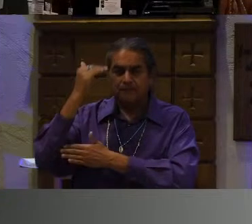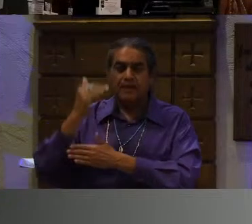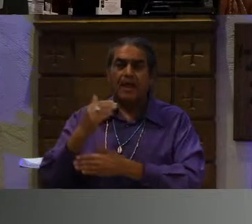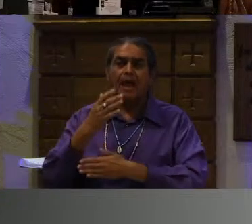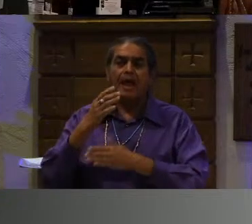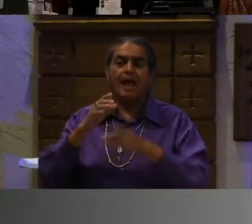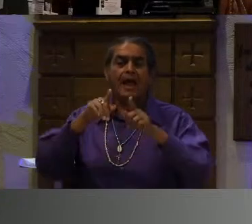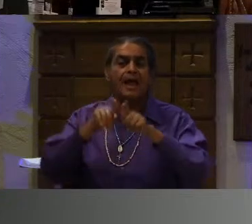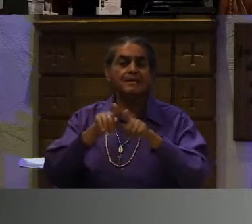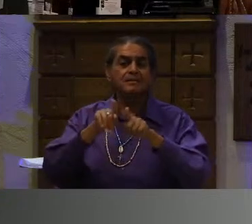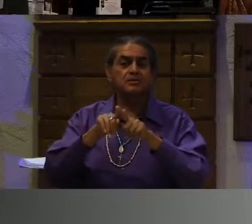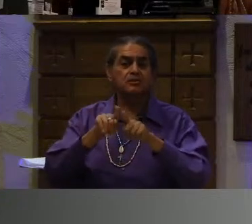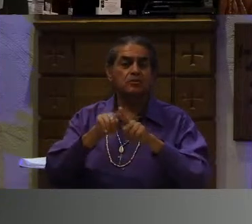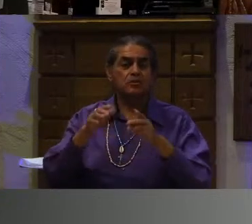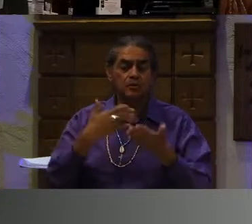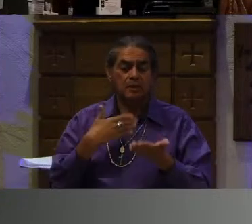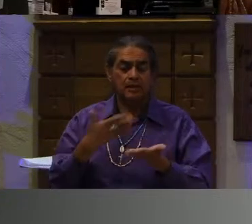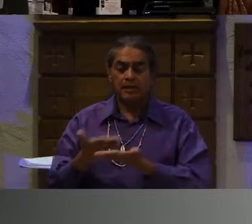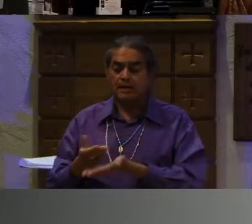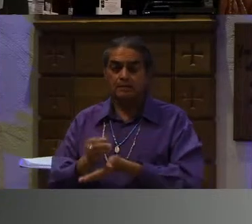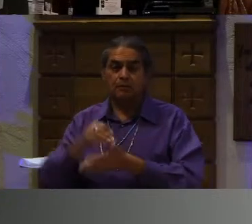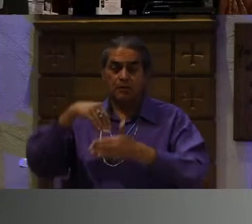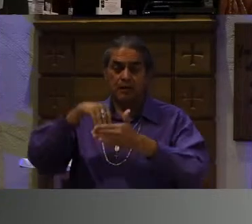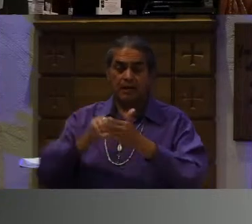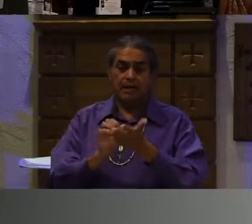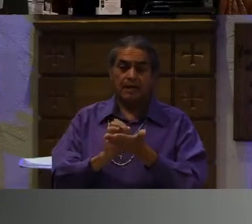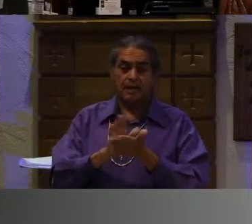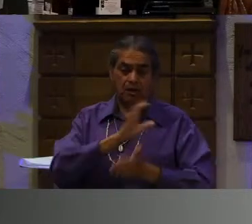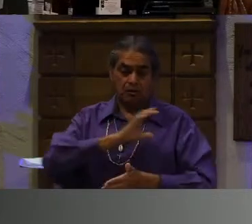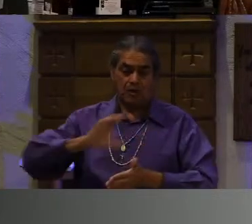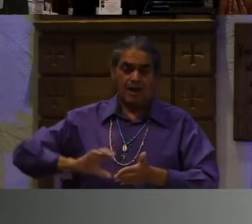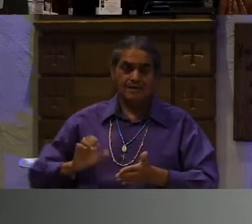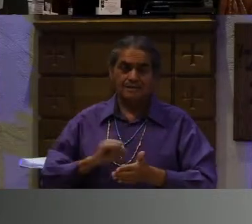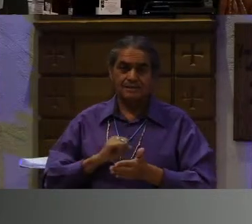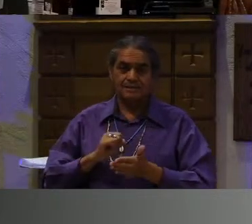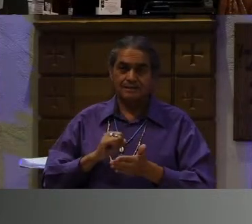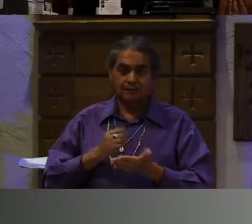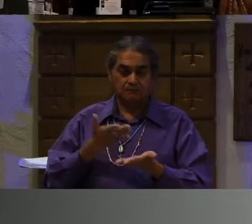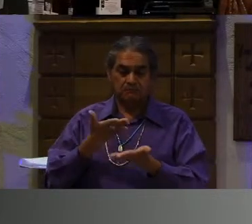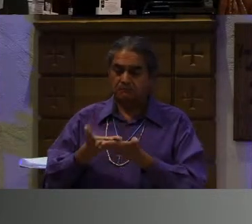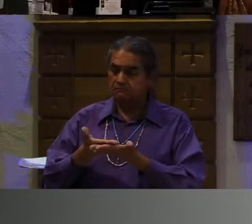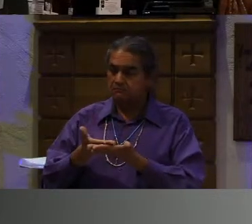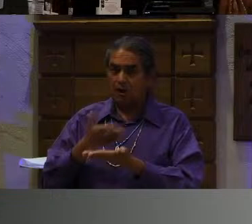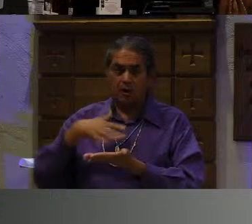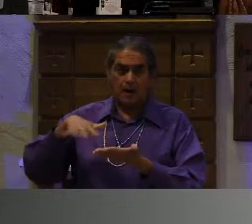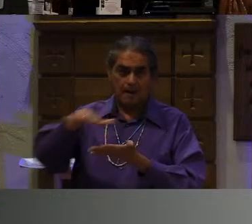as to the testimony in Christ that was confirmed among you,